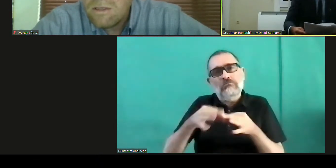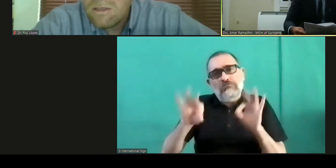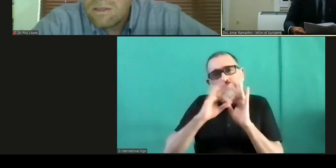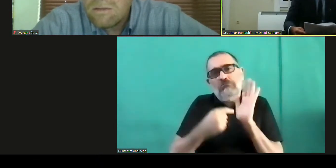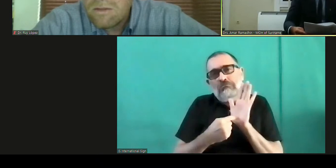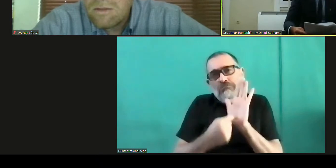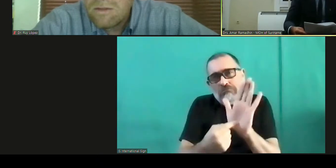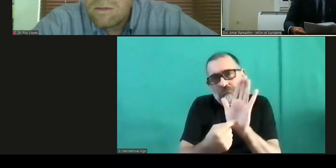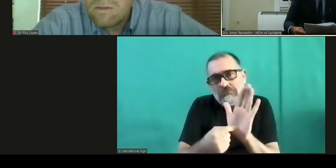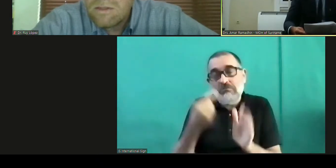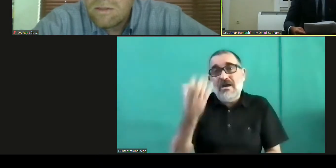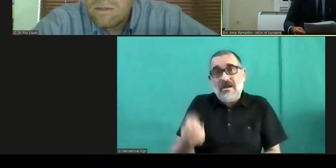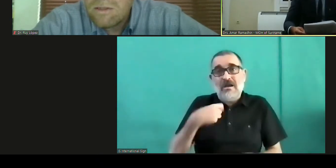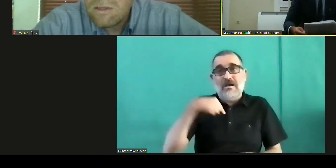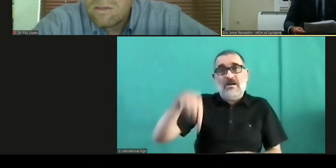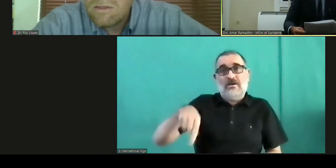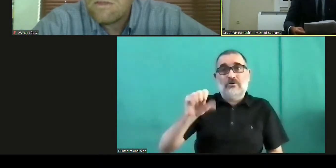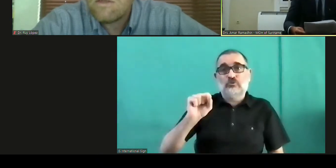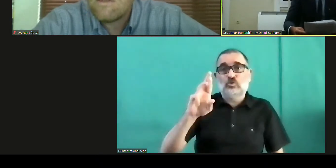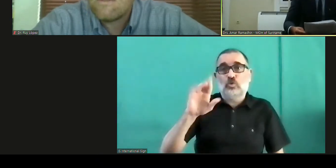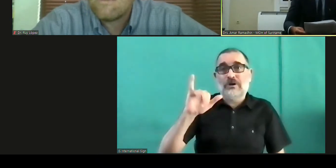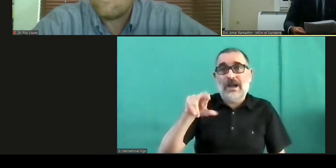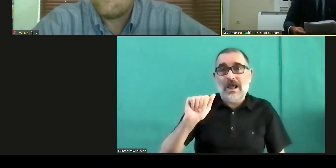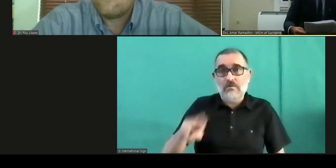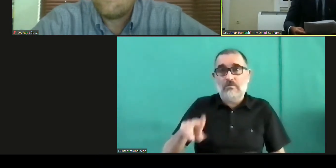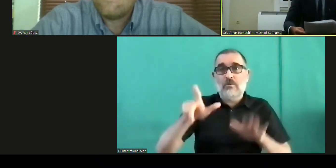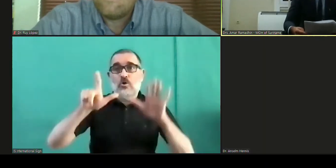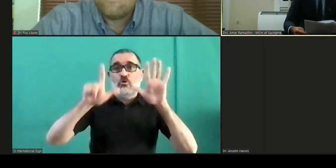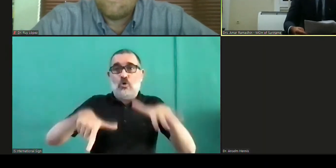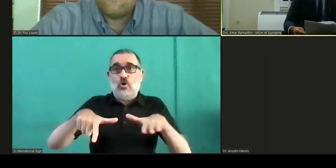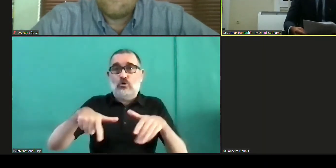in all policy. Thank you for your attention.